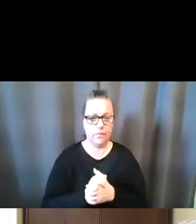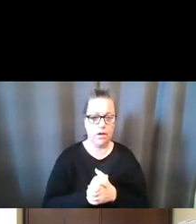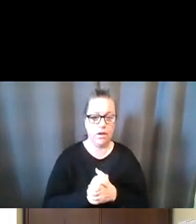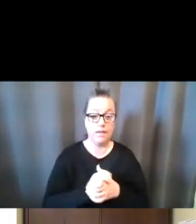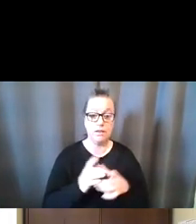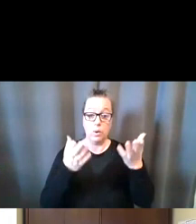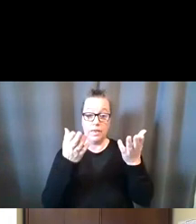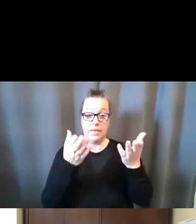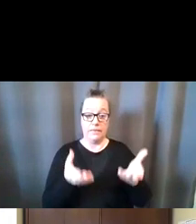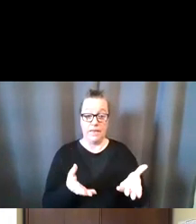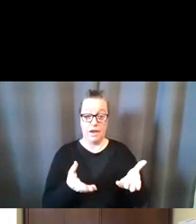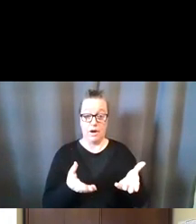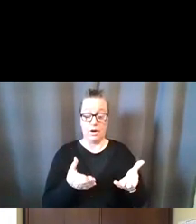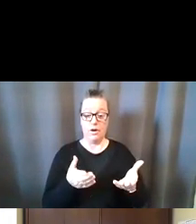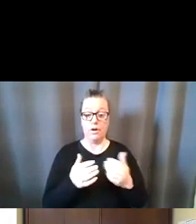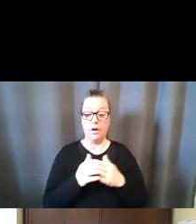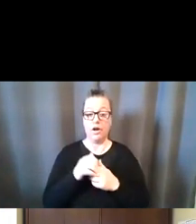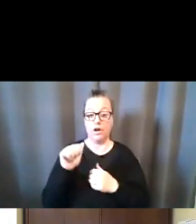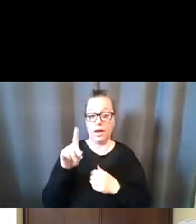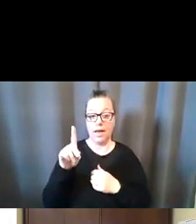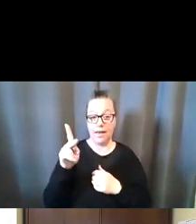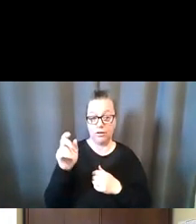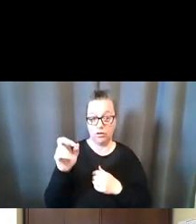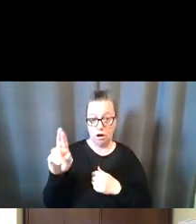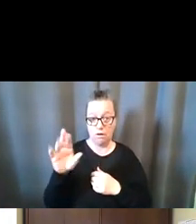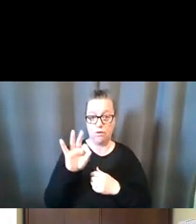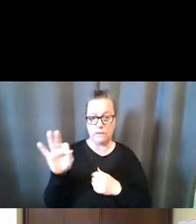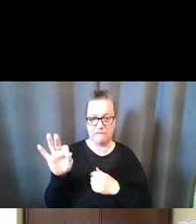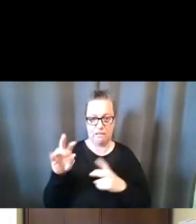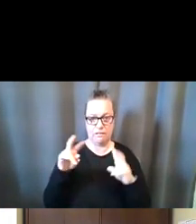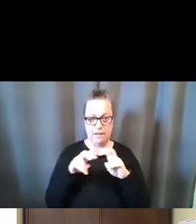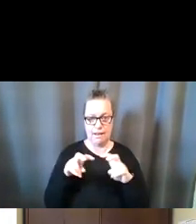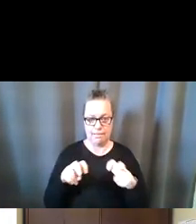are your ADKAR force field analysis.